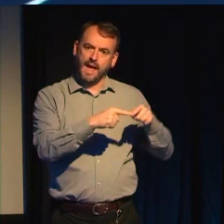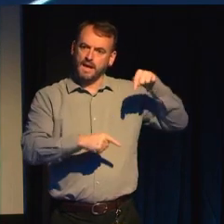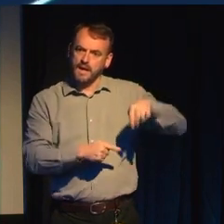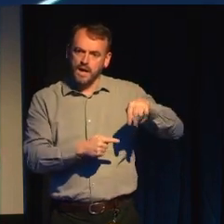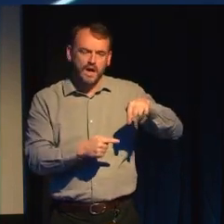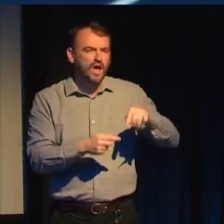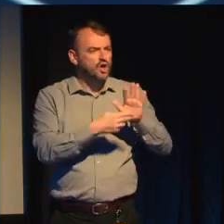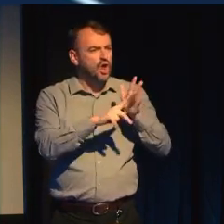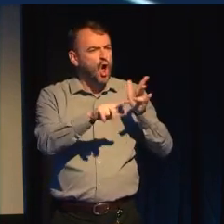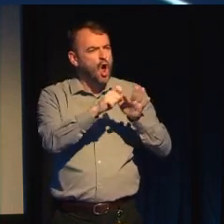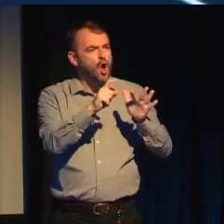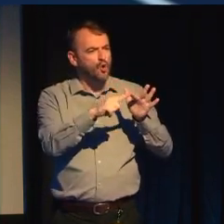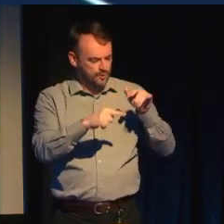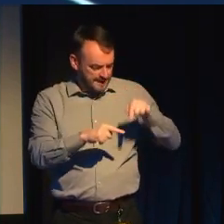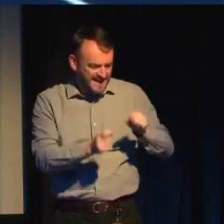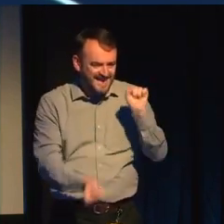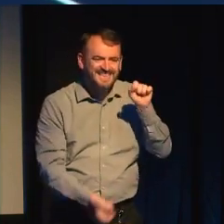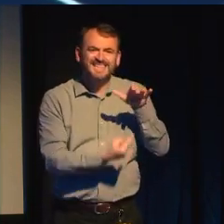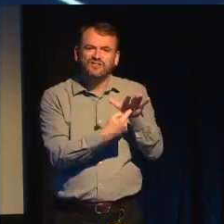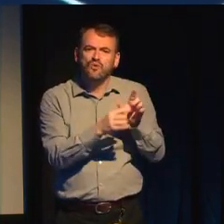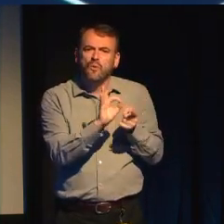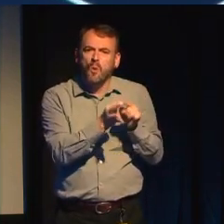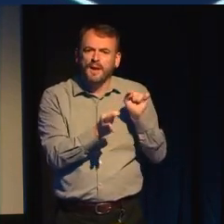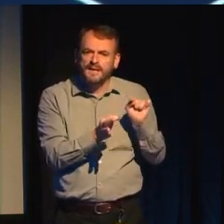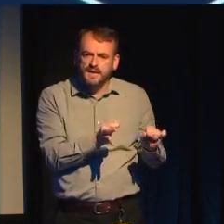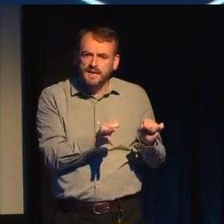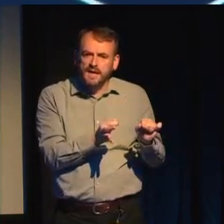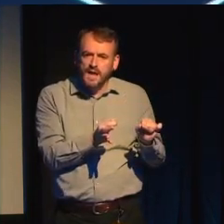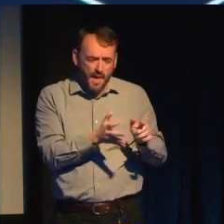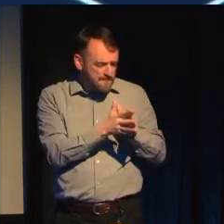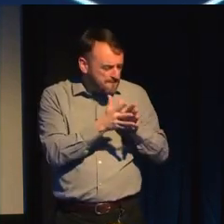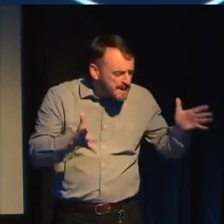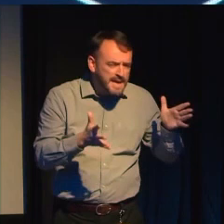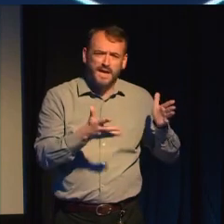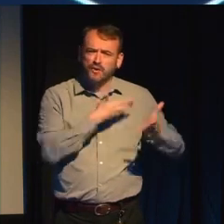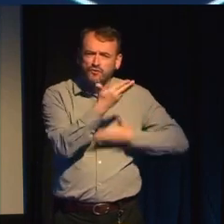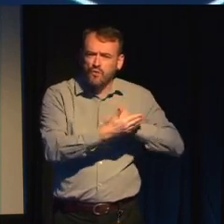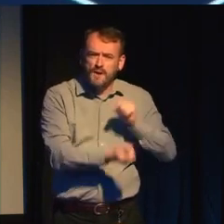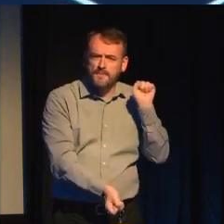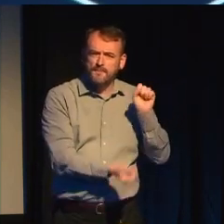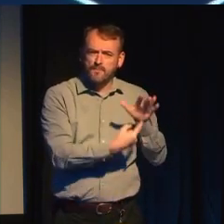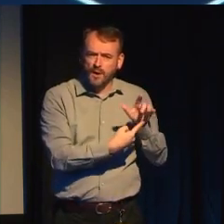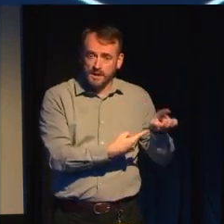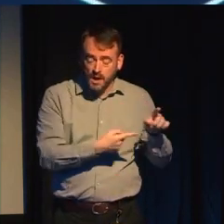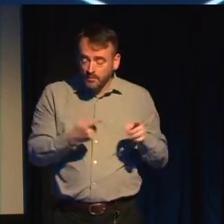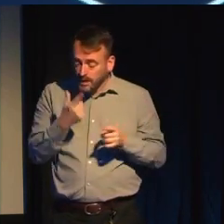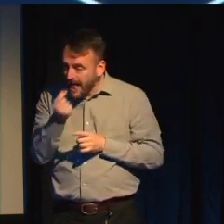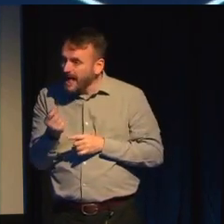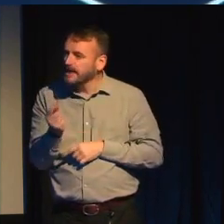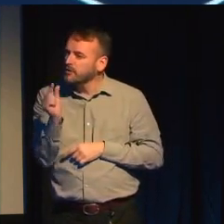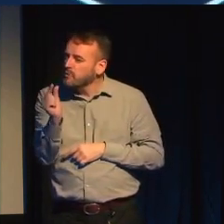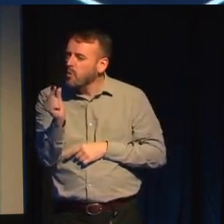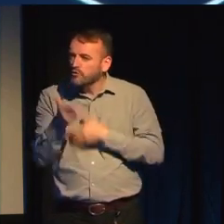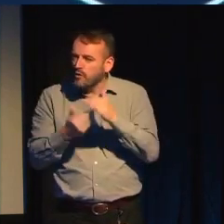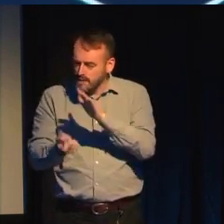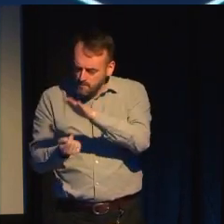the big narrative beats happen. All the little narrative beats come along here, they reach here. We have to know, for the big narrative beats, we need to have known that these